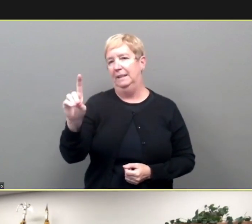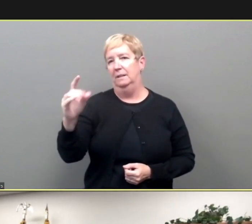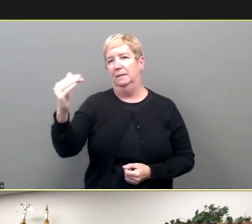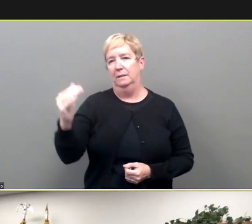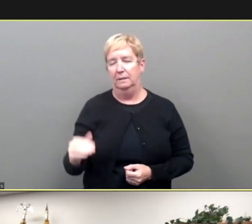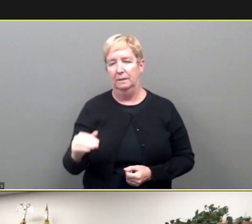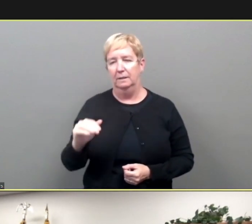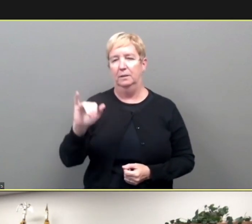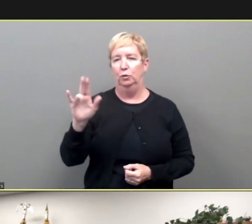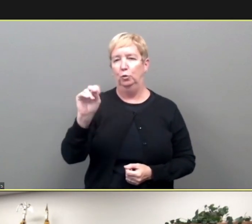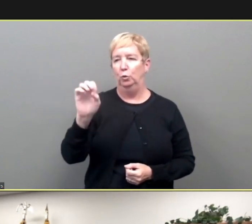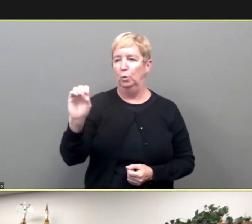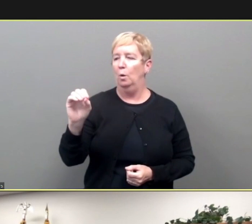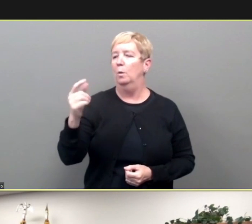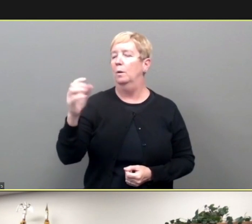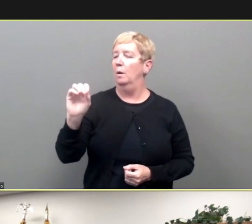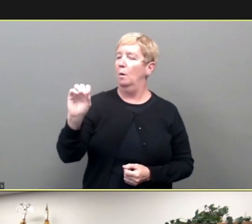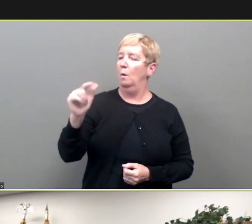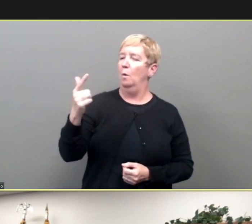unmuted.